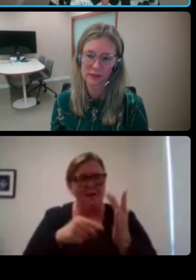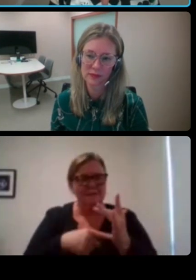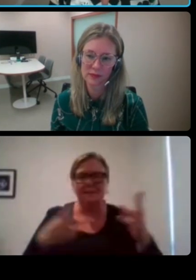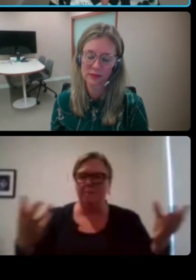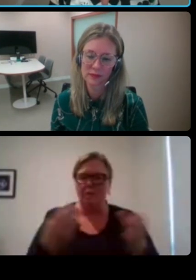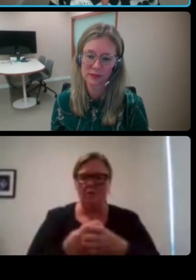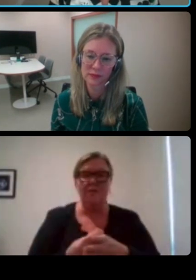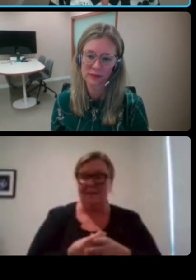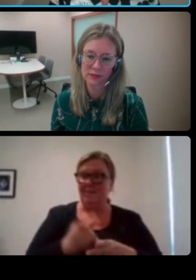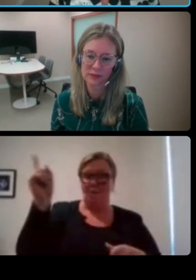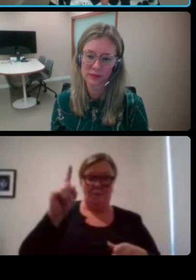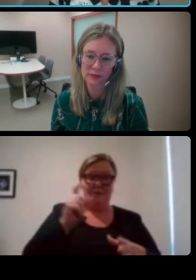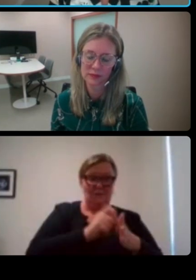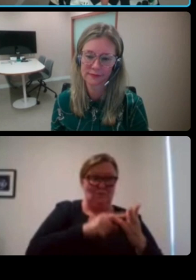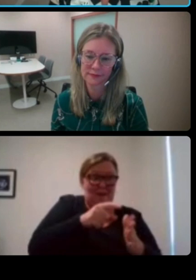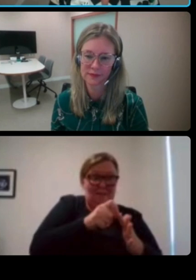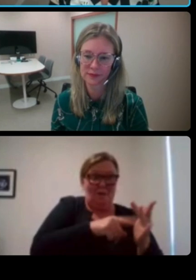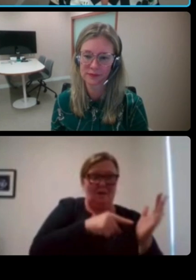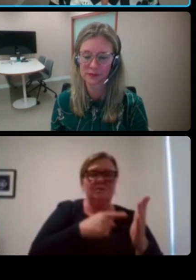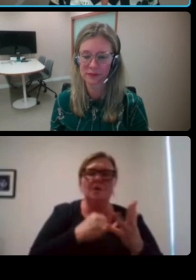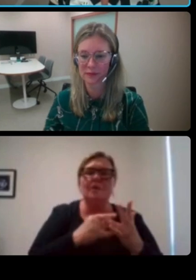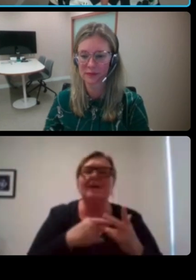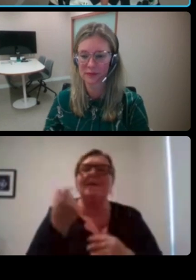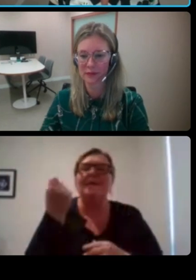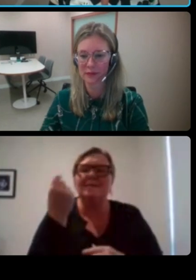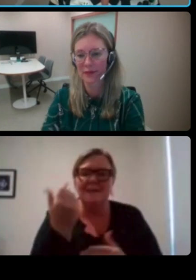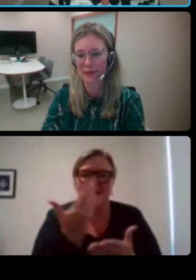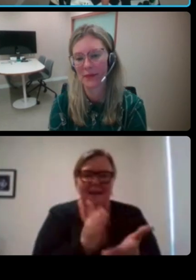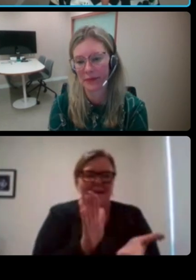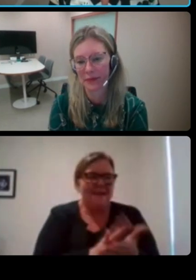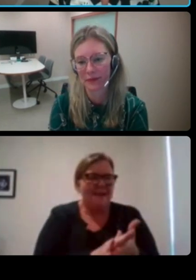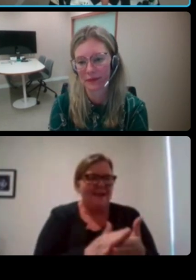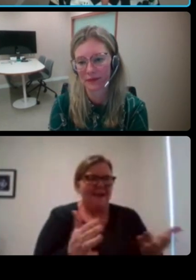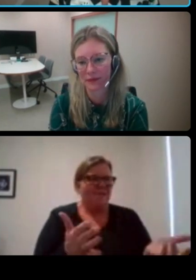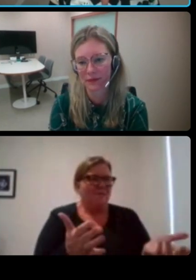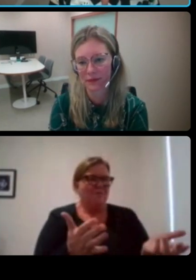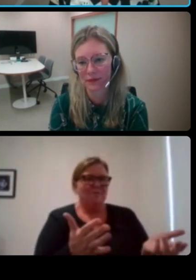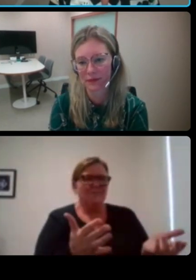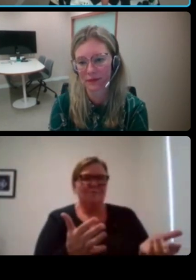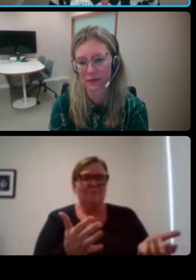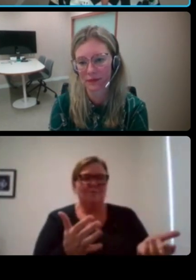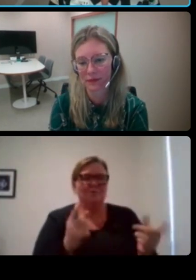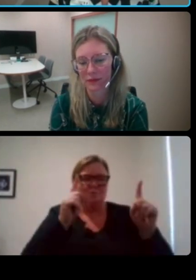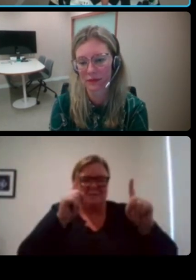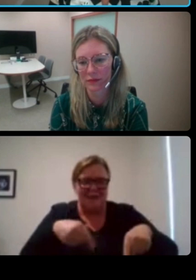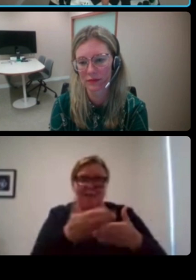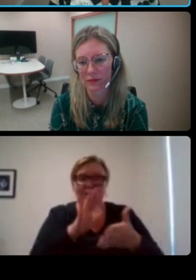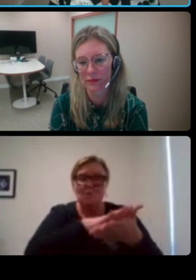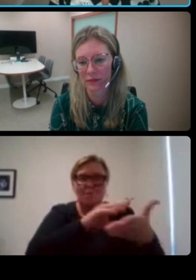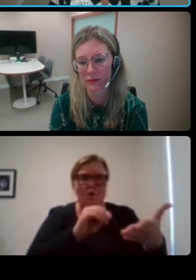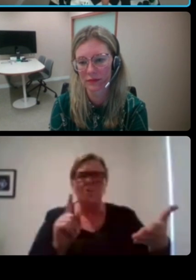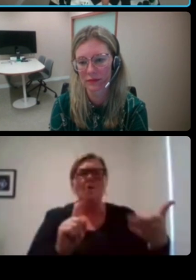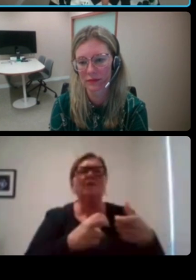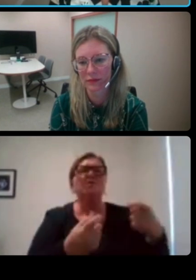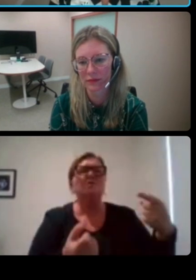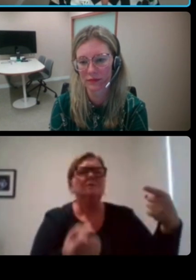that pilot so that we can understand how, in terms of implementing the new model, what the issues are and